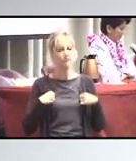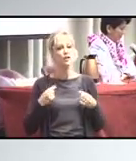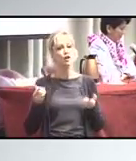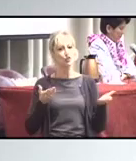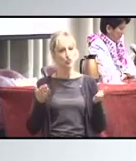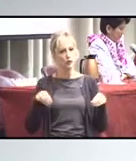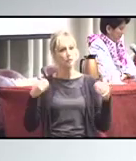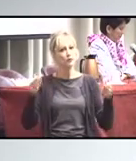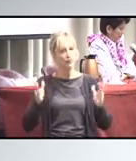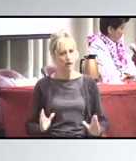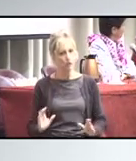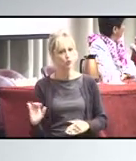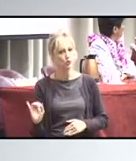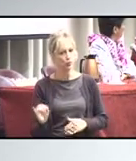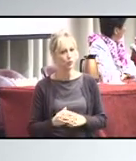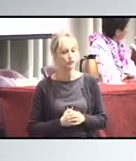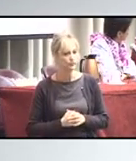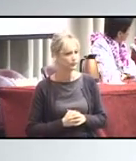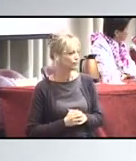providers too.